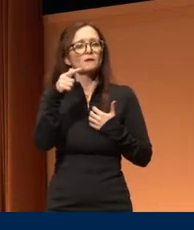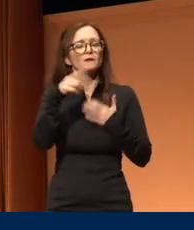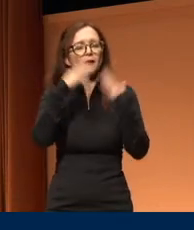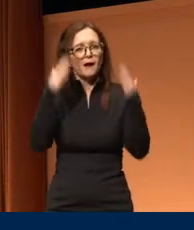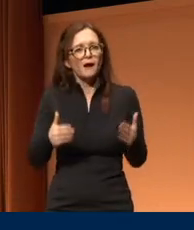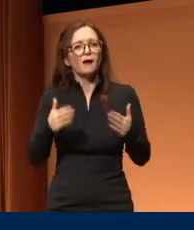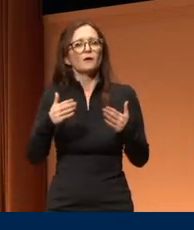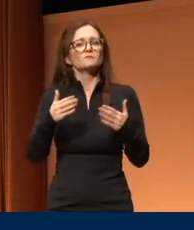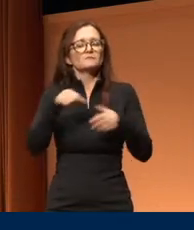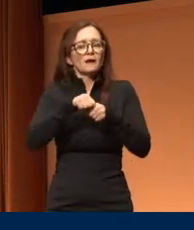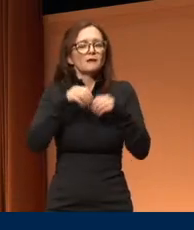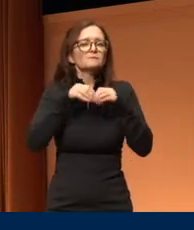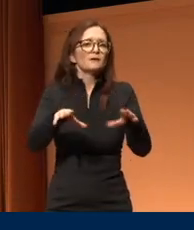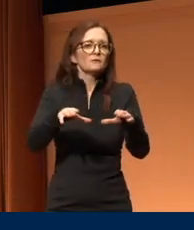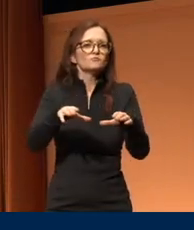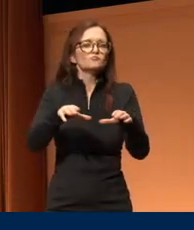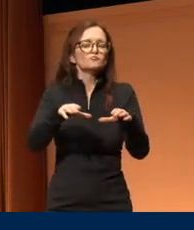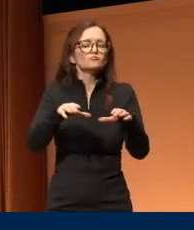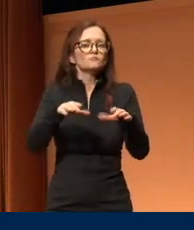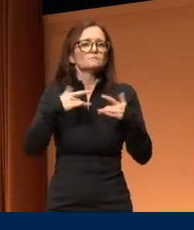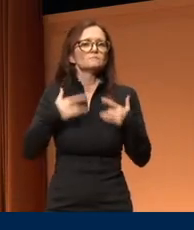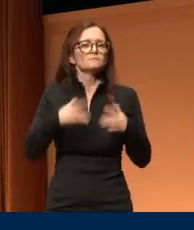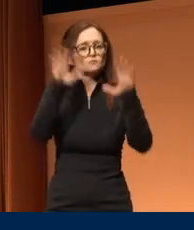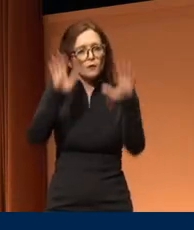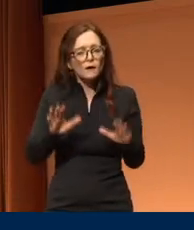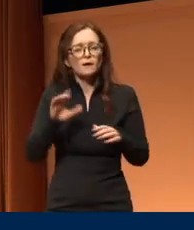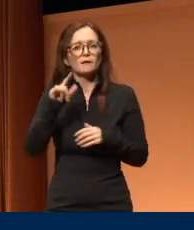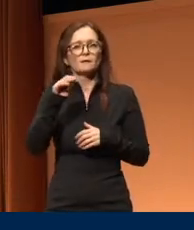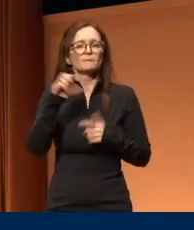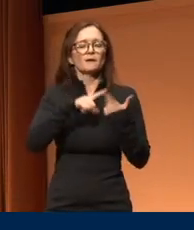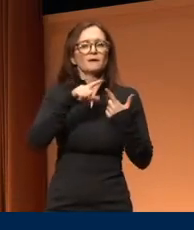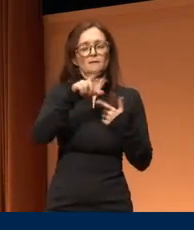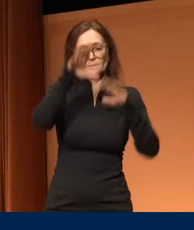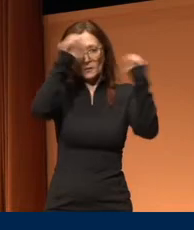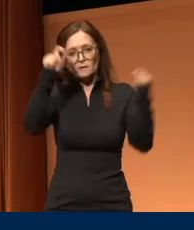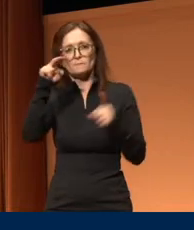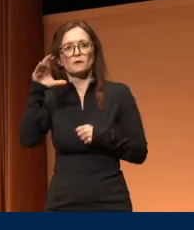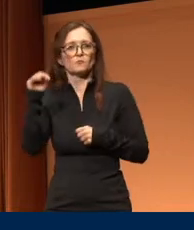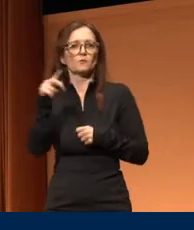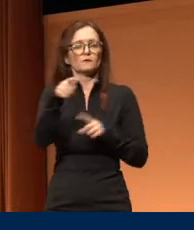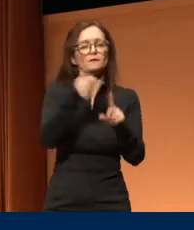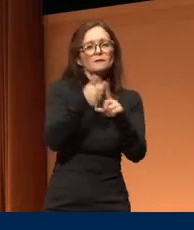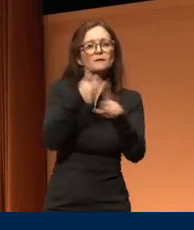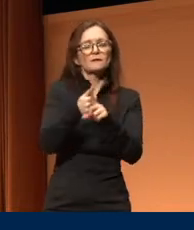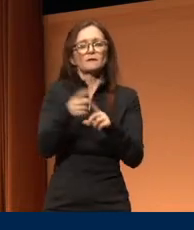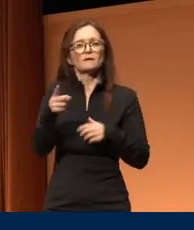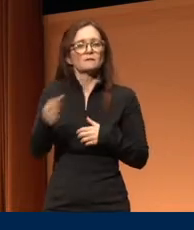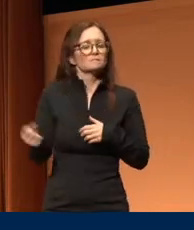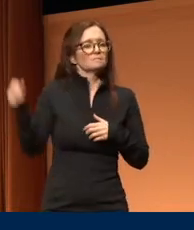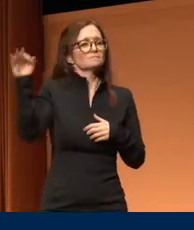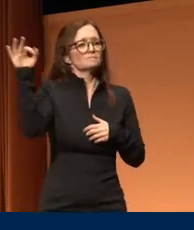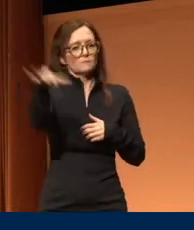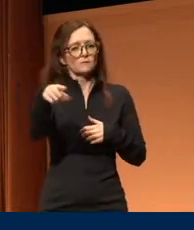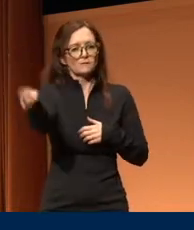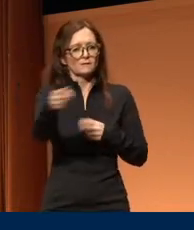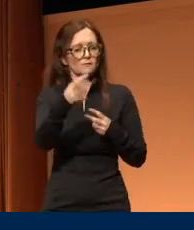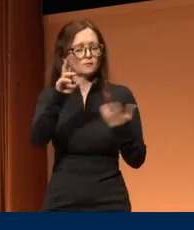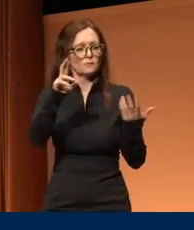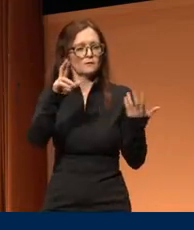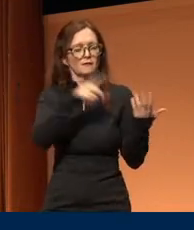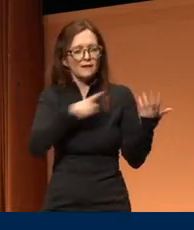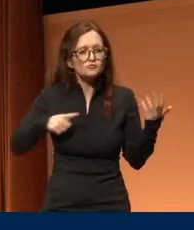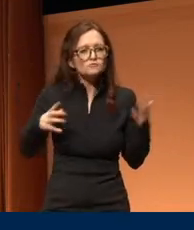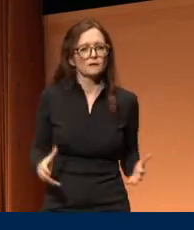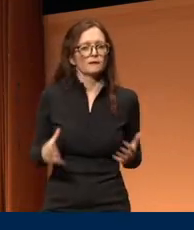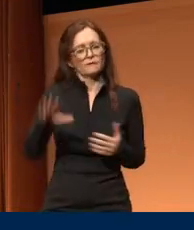compatible with social justice. In other words, President Macron threw the gauntlet at a representative sample of the French